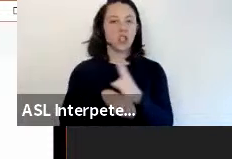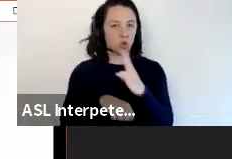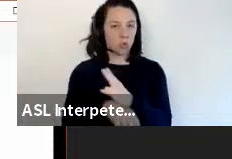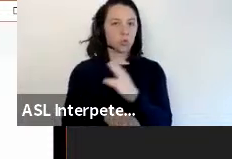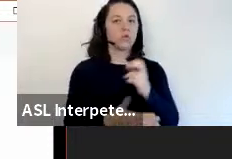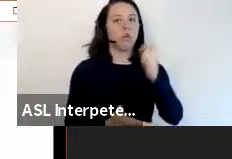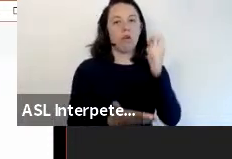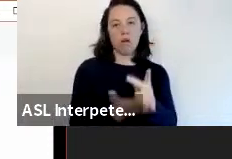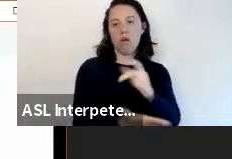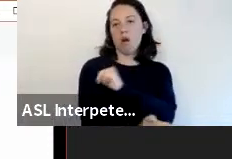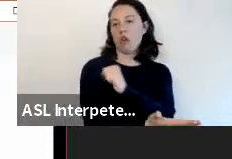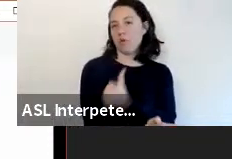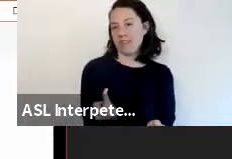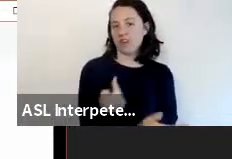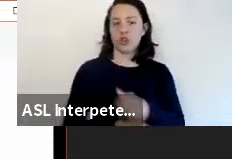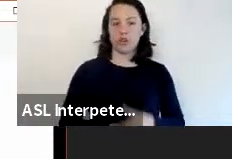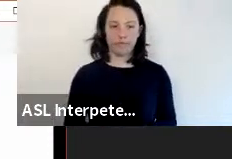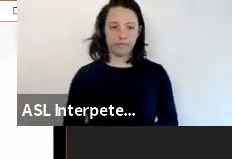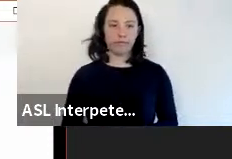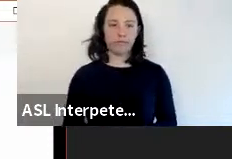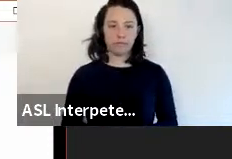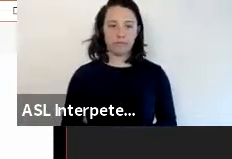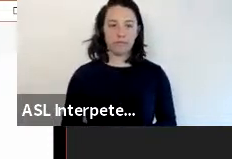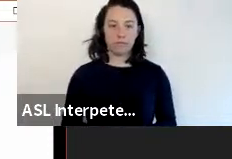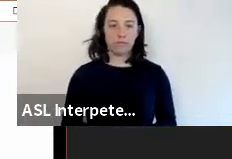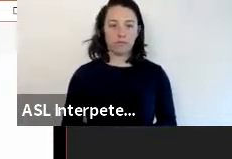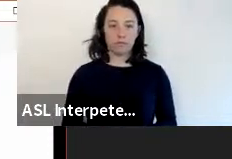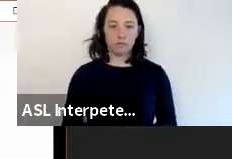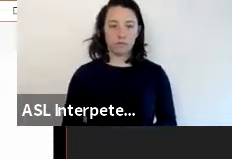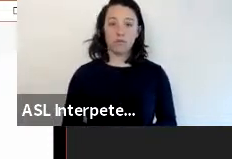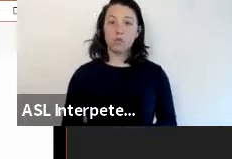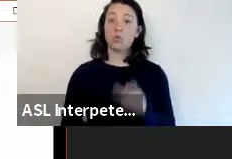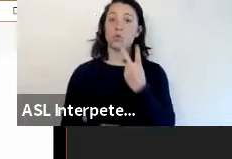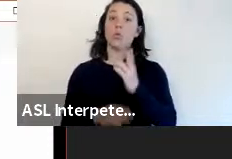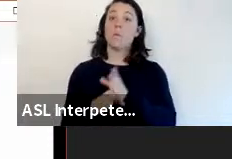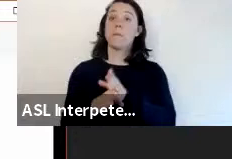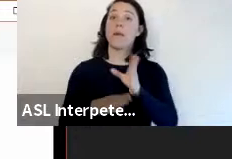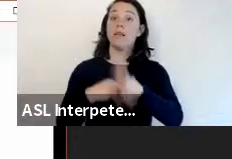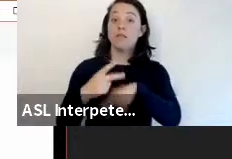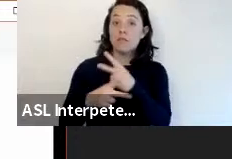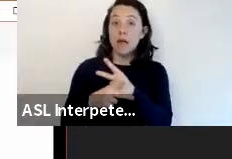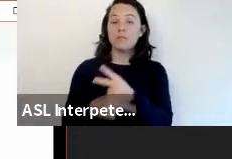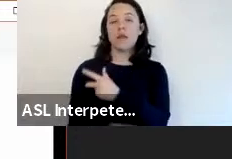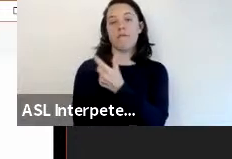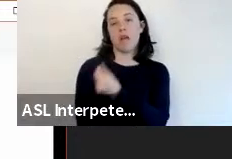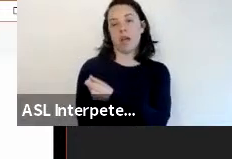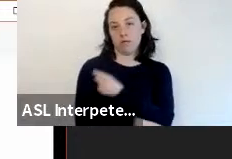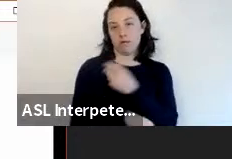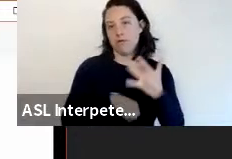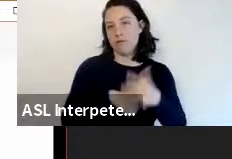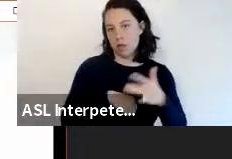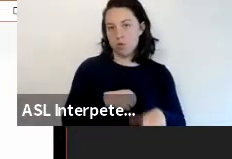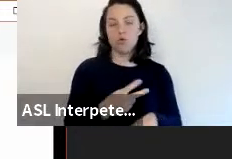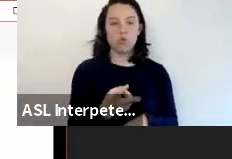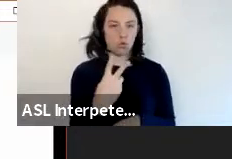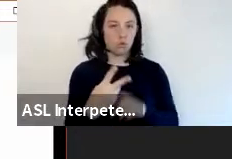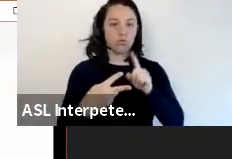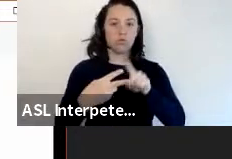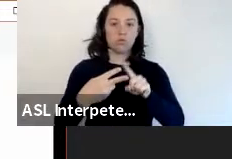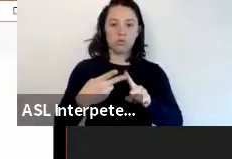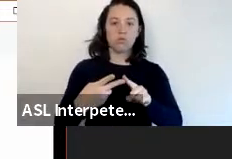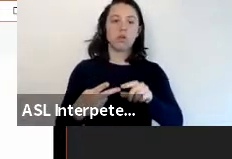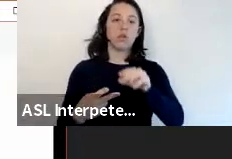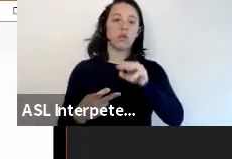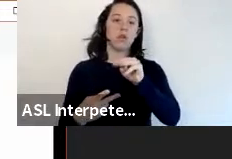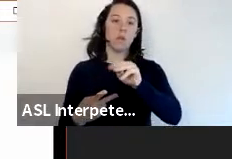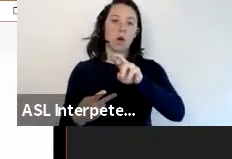So, as stated previously, there are two main types of vaccines available in the US. The first two are the mRNA